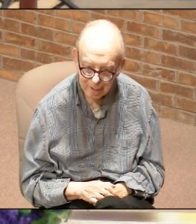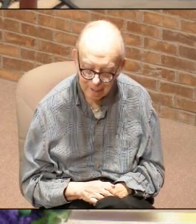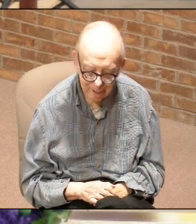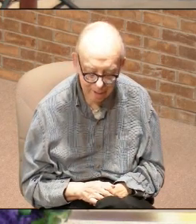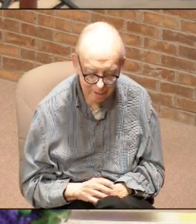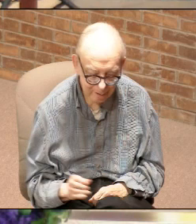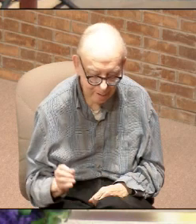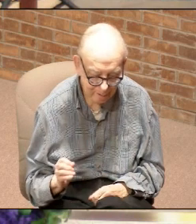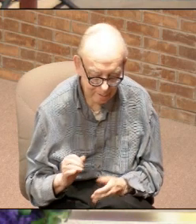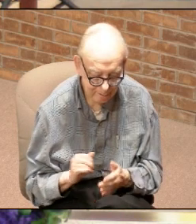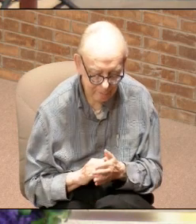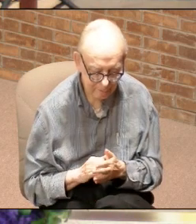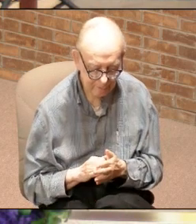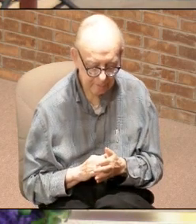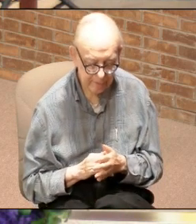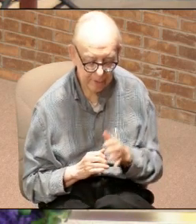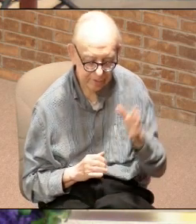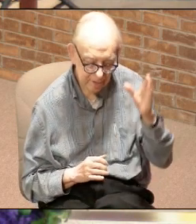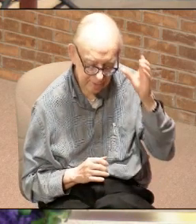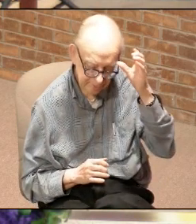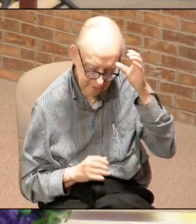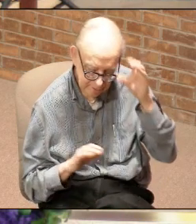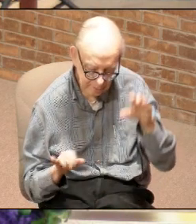and that's satan